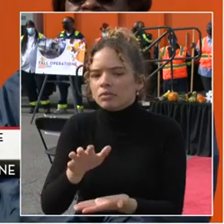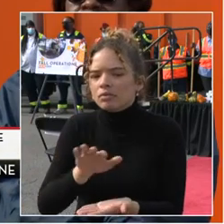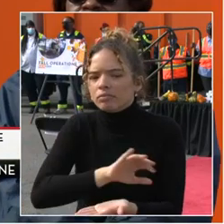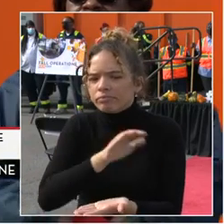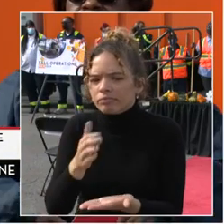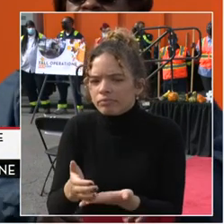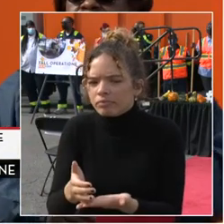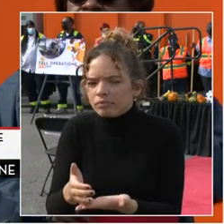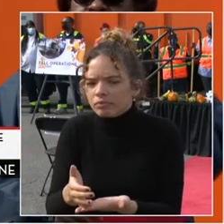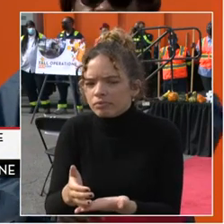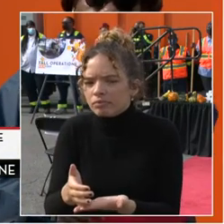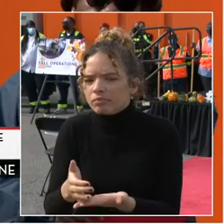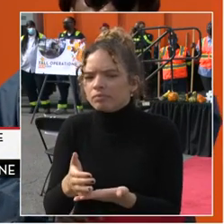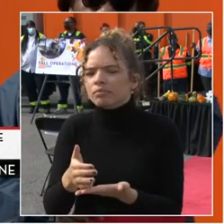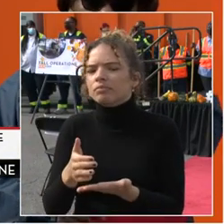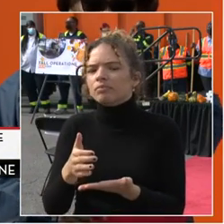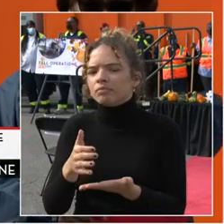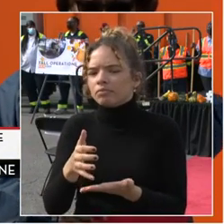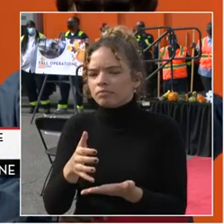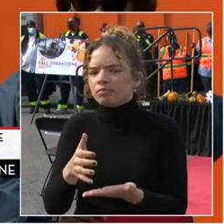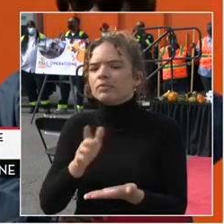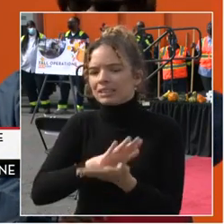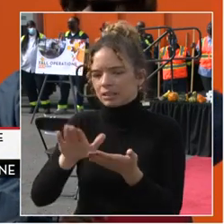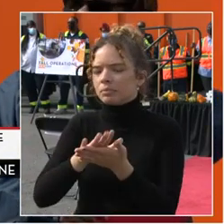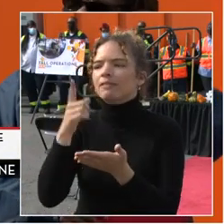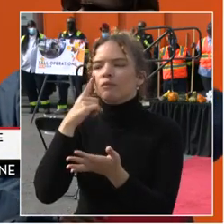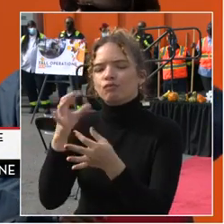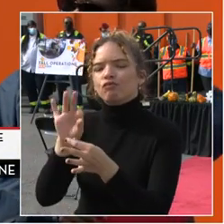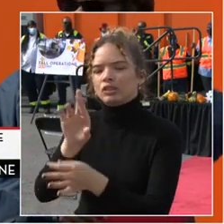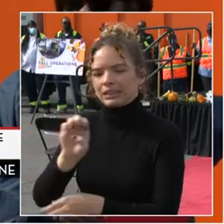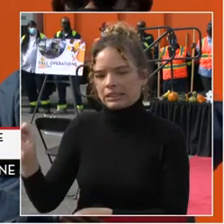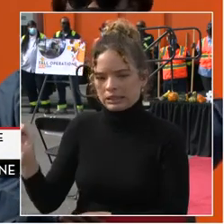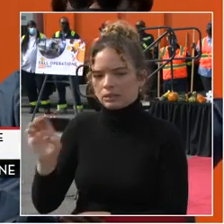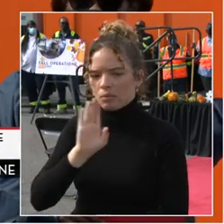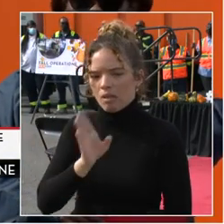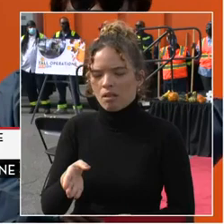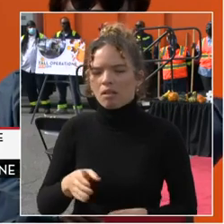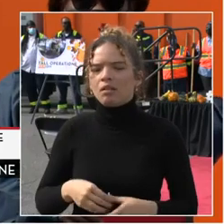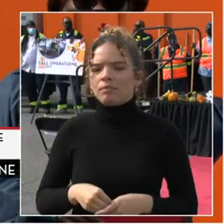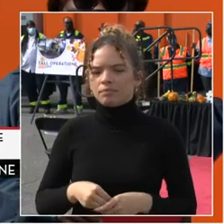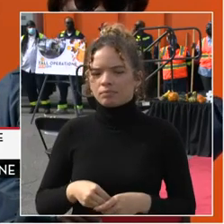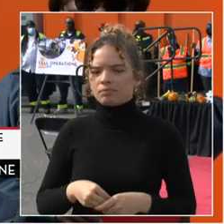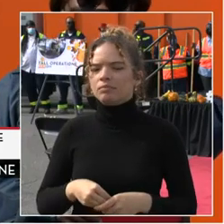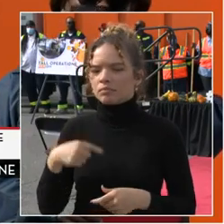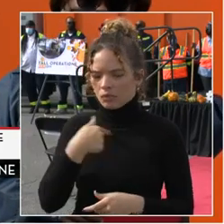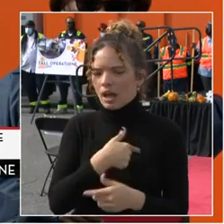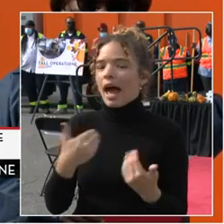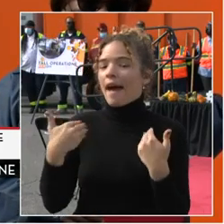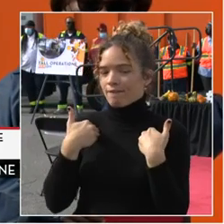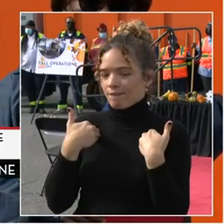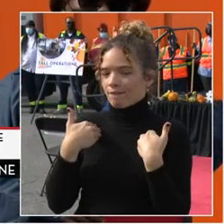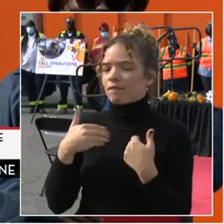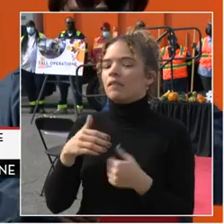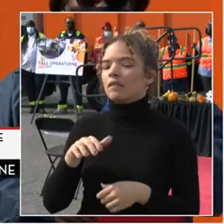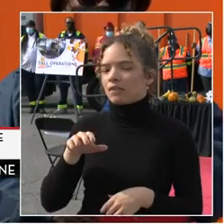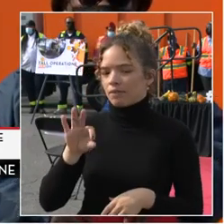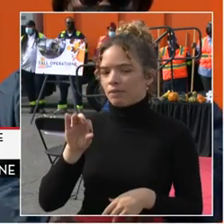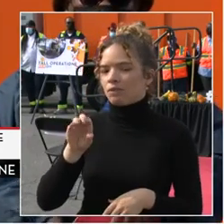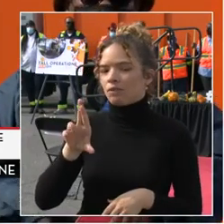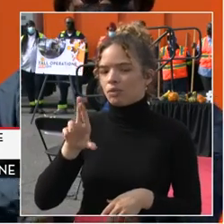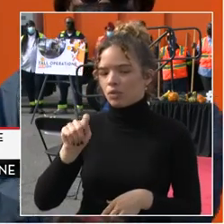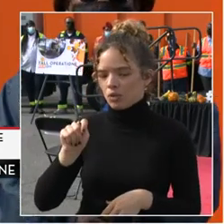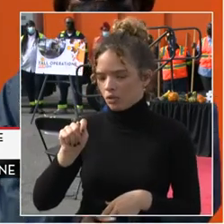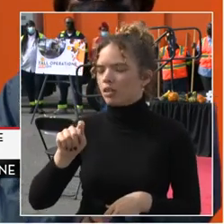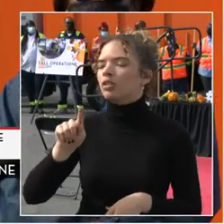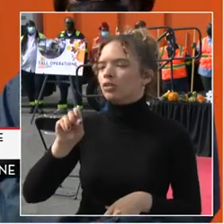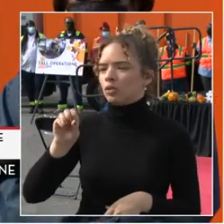we also have our transfer station at Fort Totten available for people who bag their leaves. We do want people to